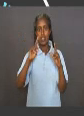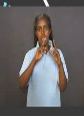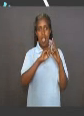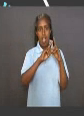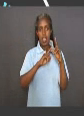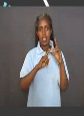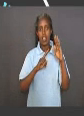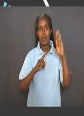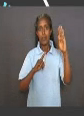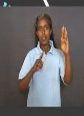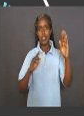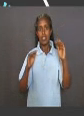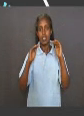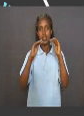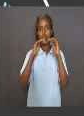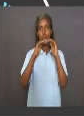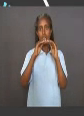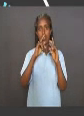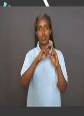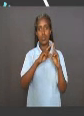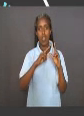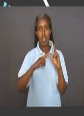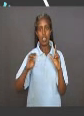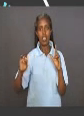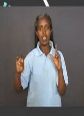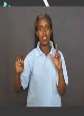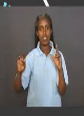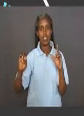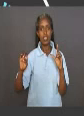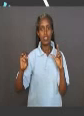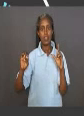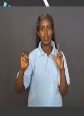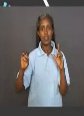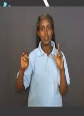Angle B is congruent to angle E.